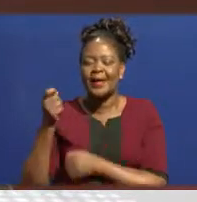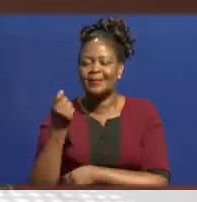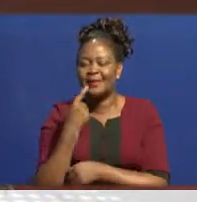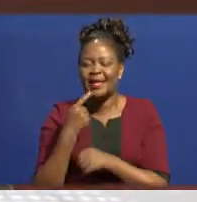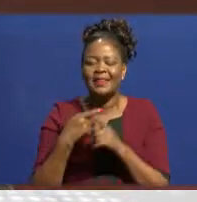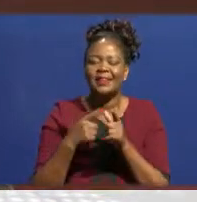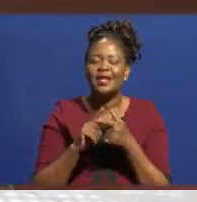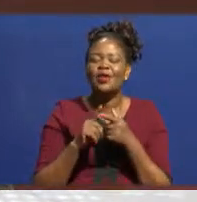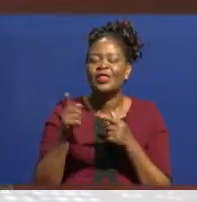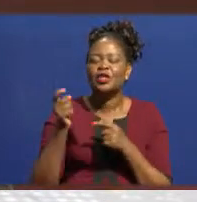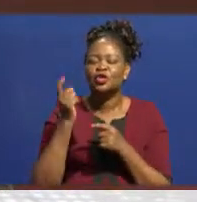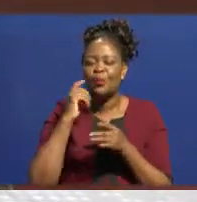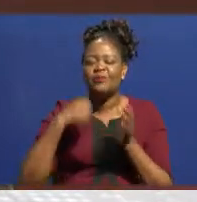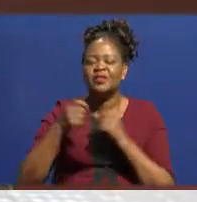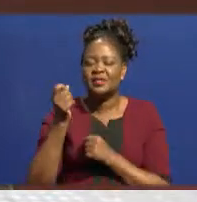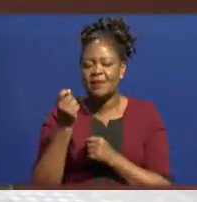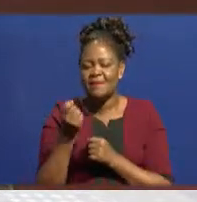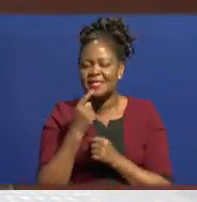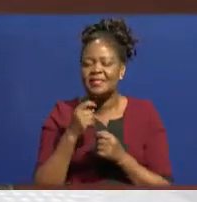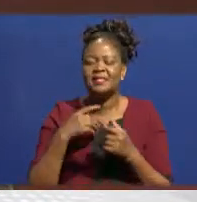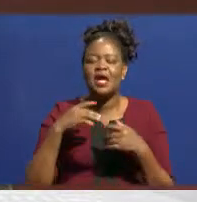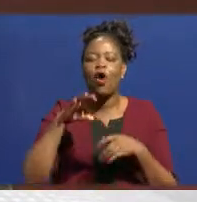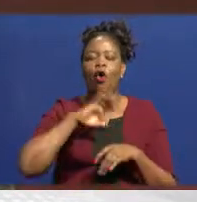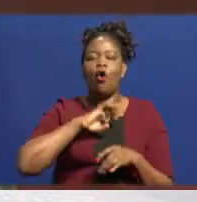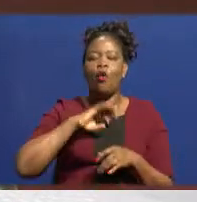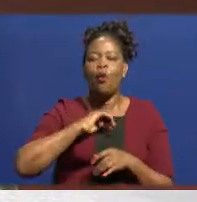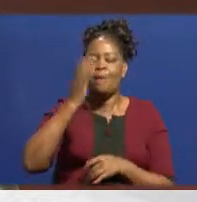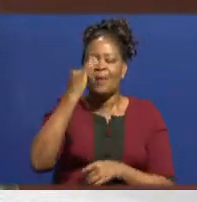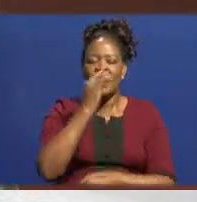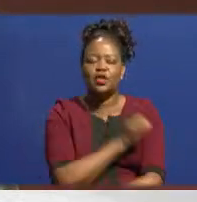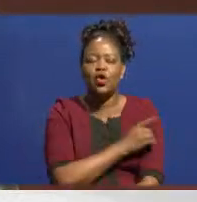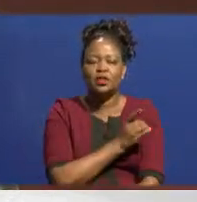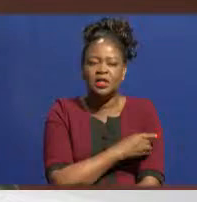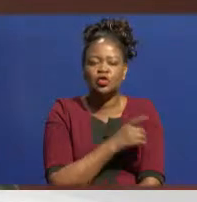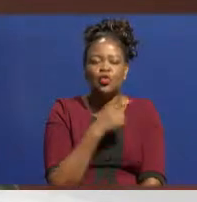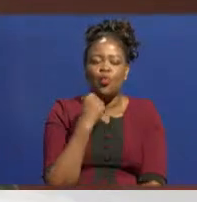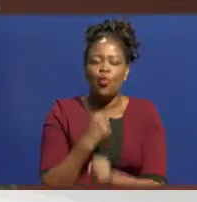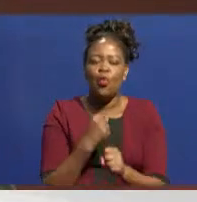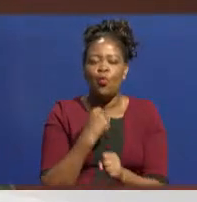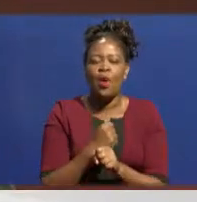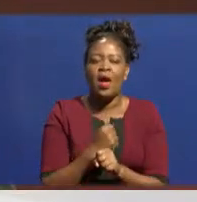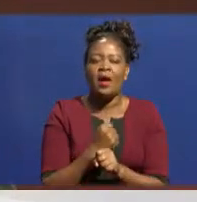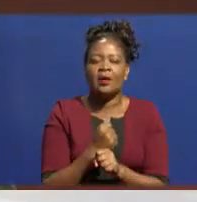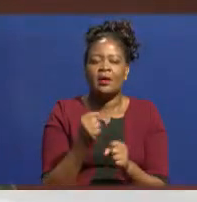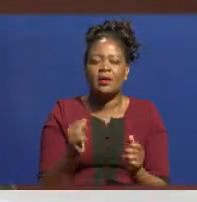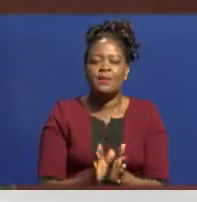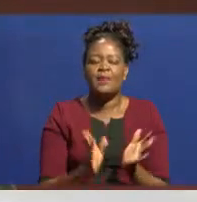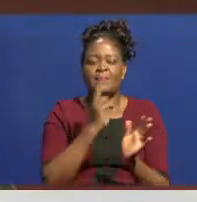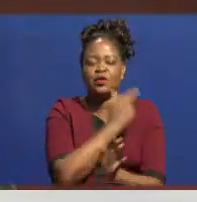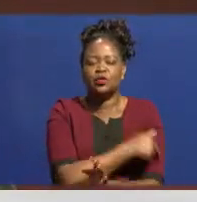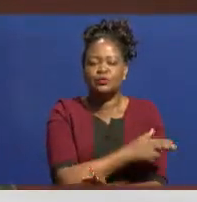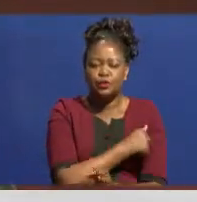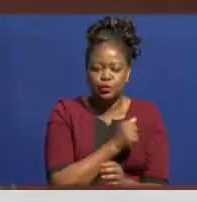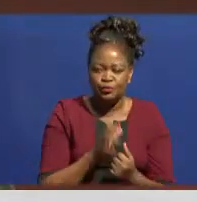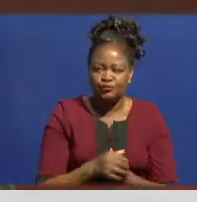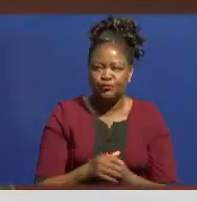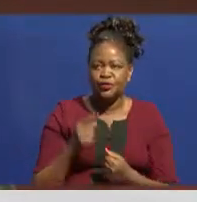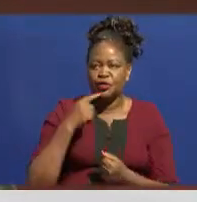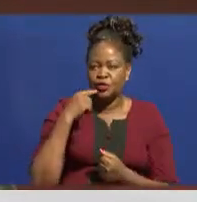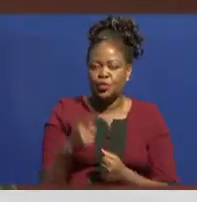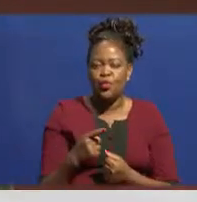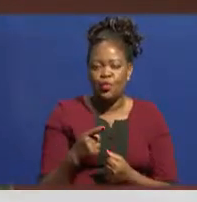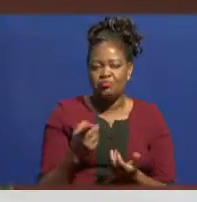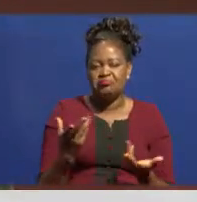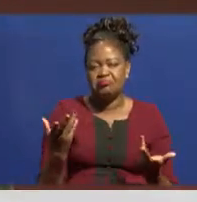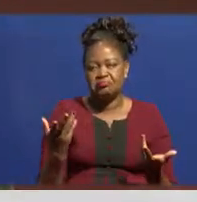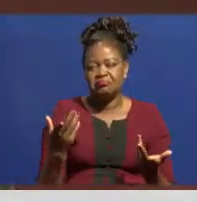by the health workers or the health facilities, the health, the medics. And therefore,